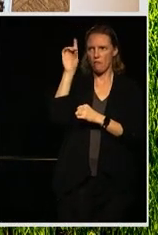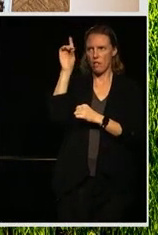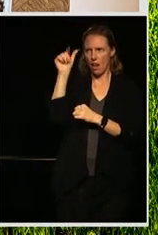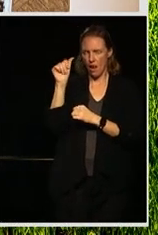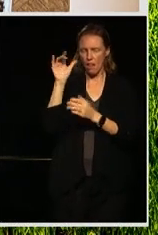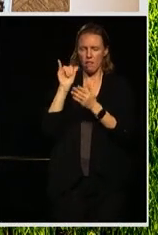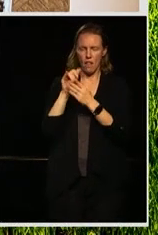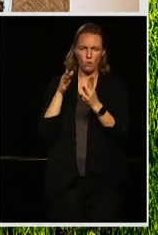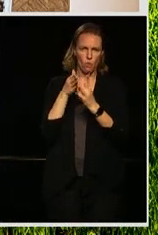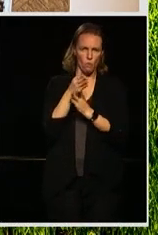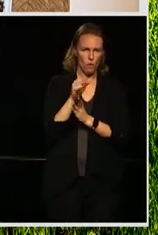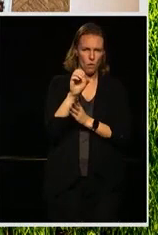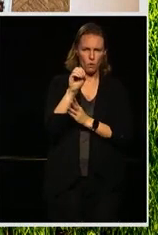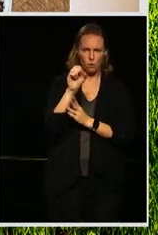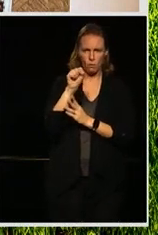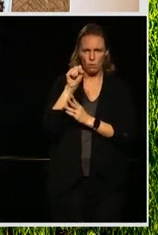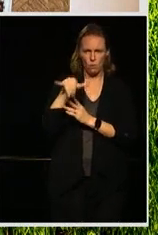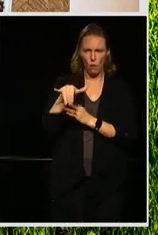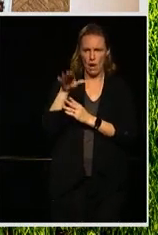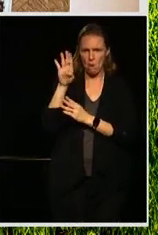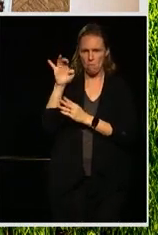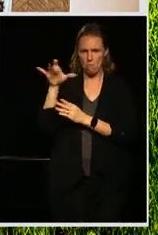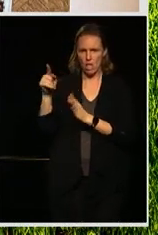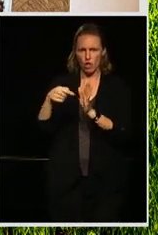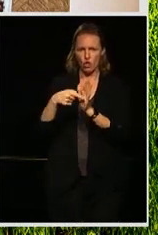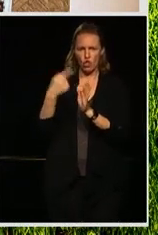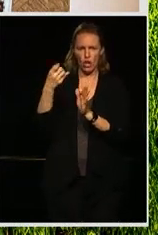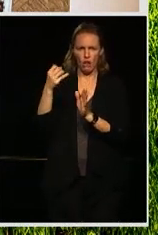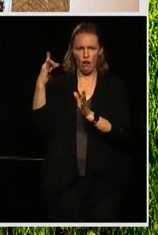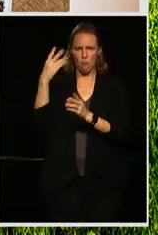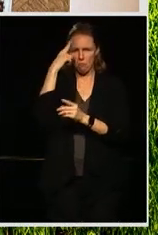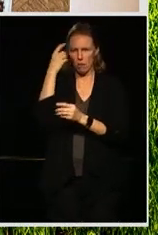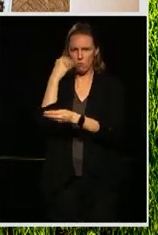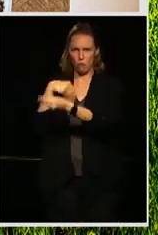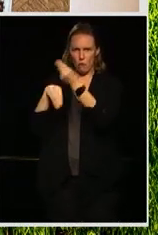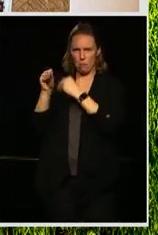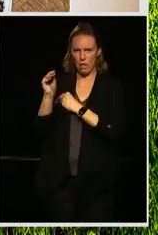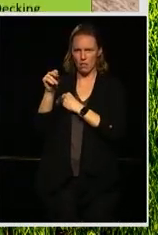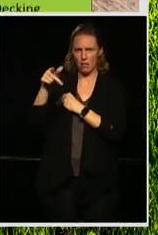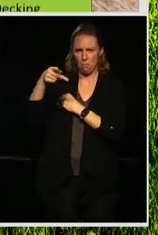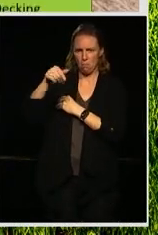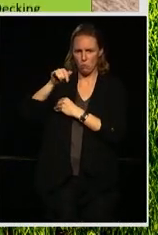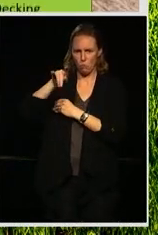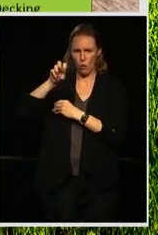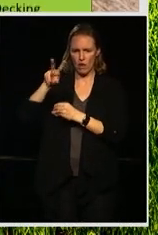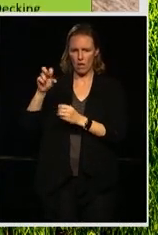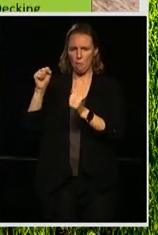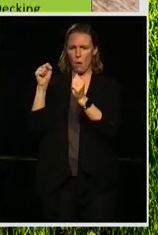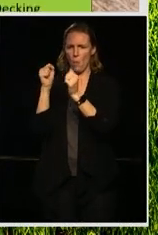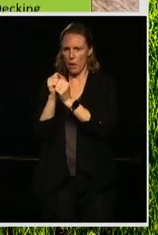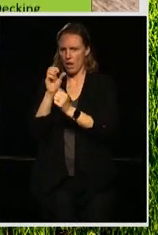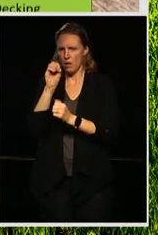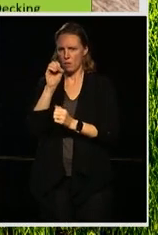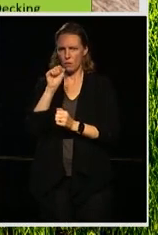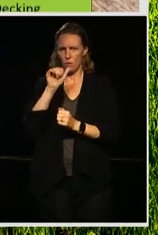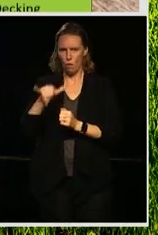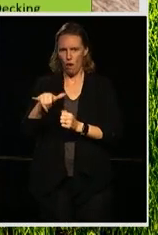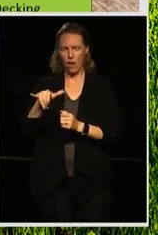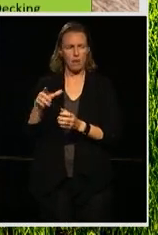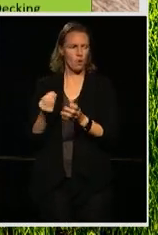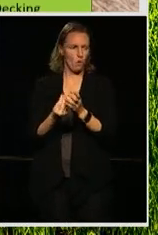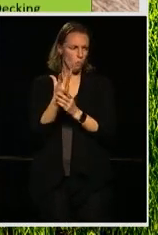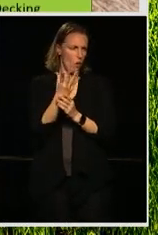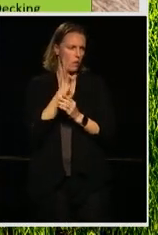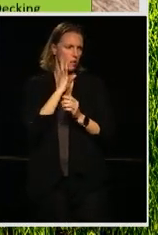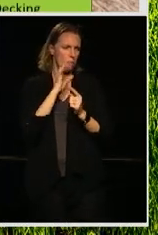the soybean checkoff program, because we're replacing petroleum with soy. The growth